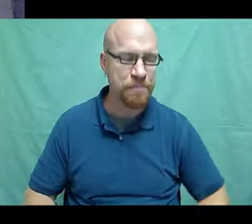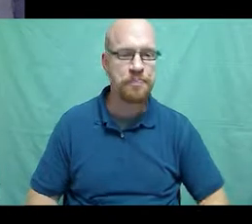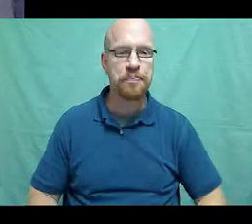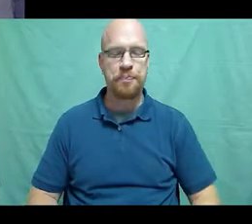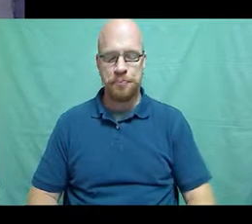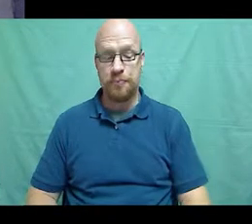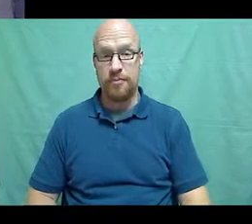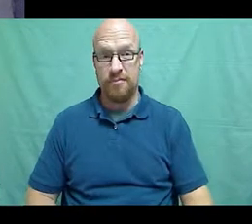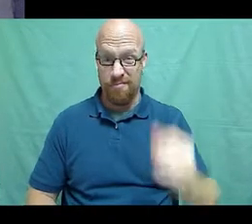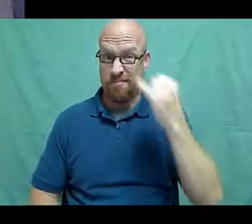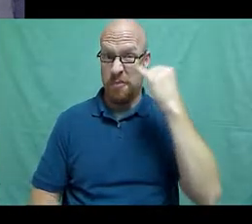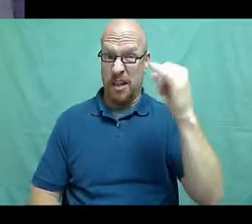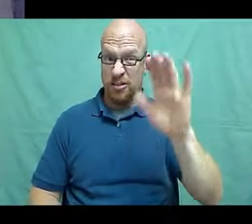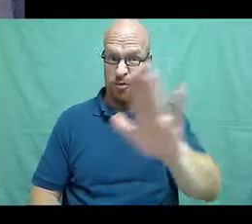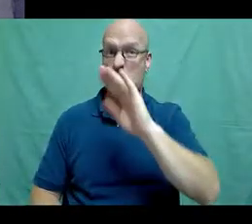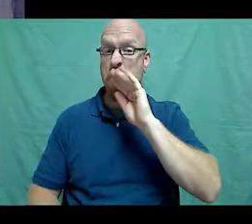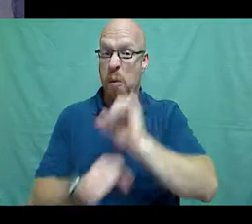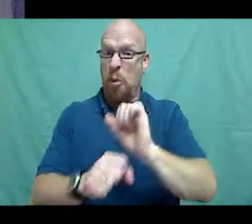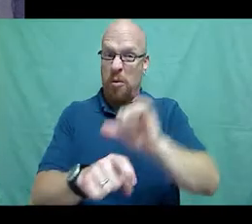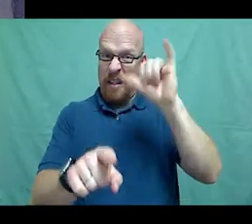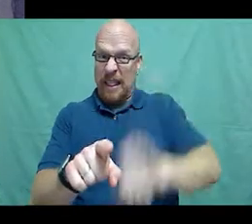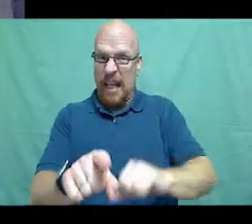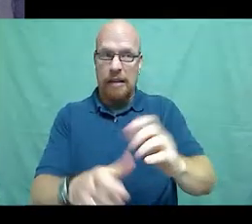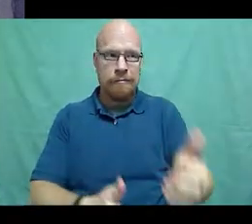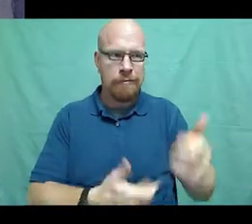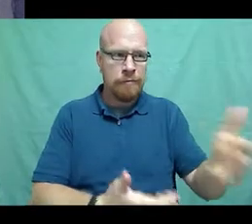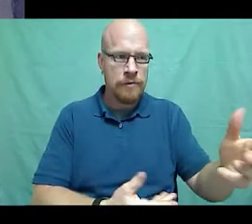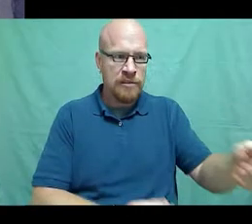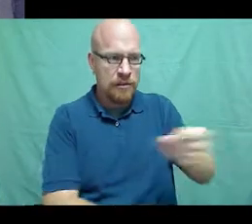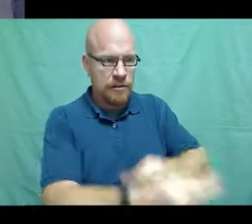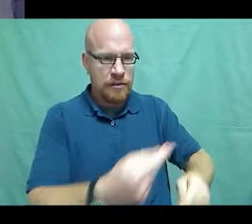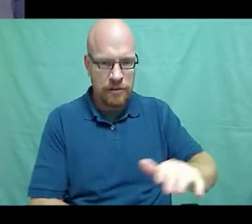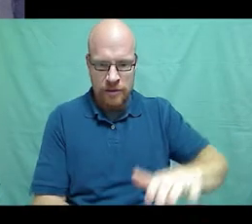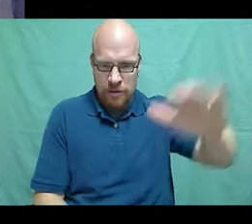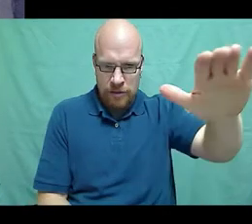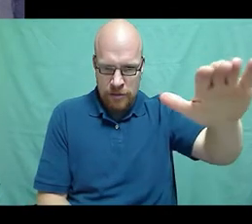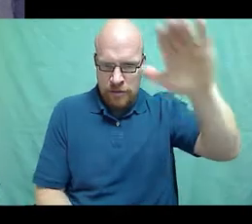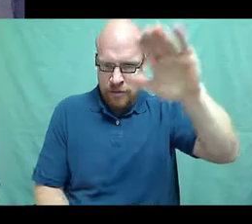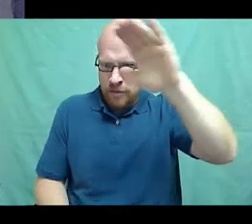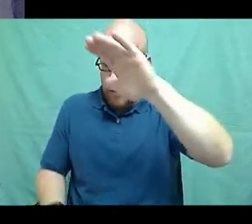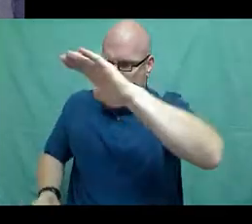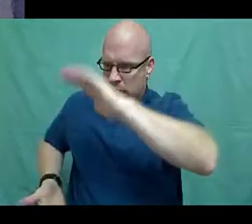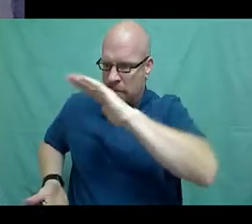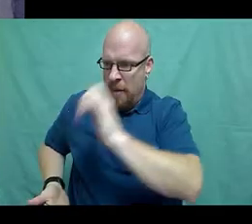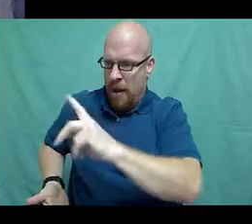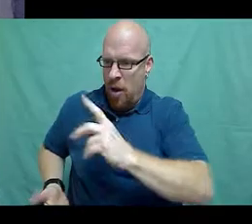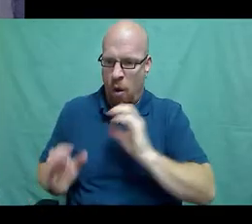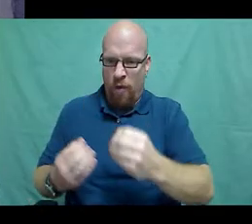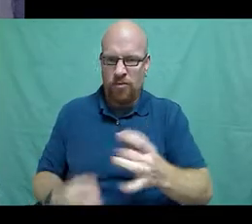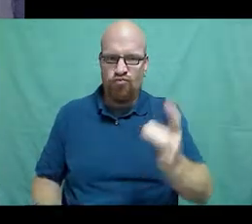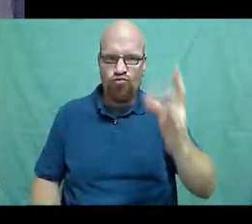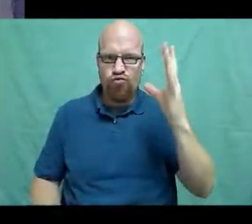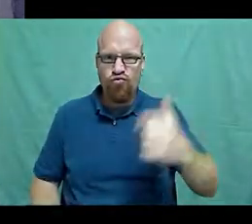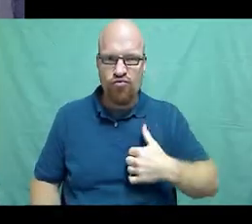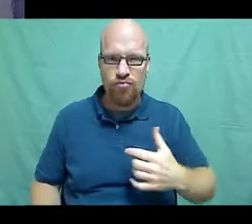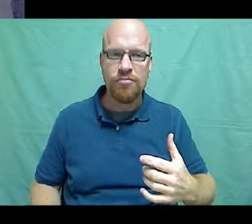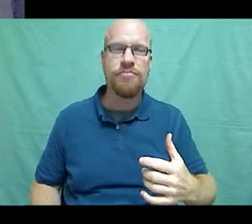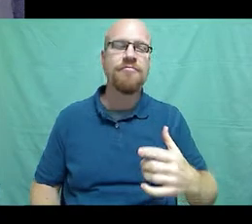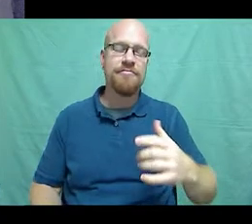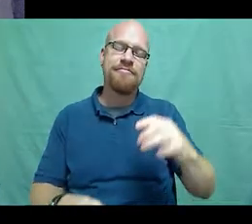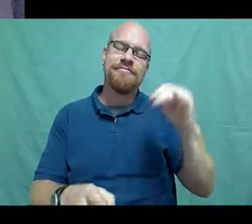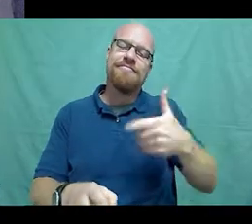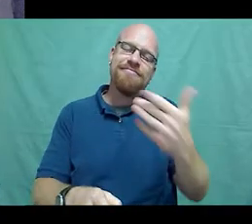markings. Now, this could be, remember, this could be your first homework assignment, right? You'd have